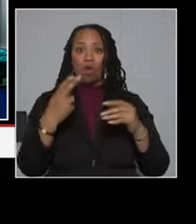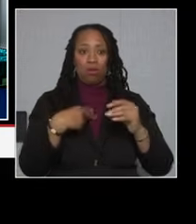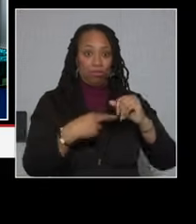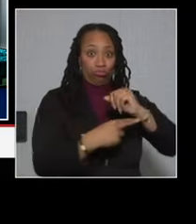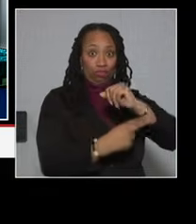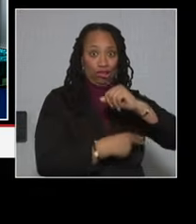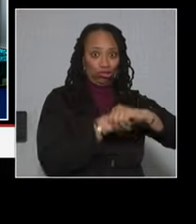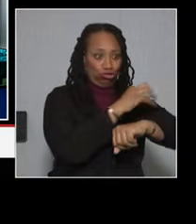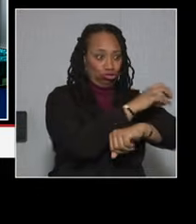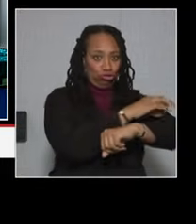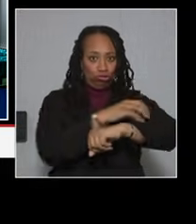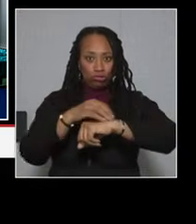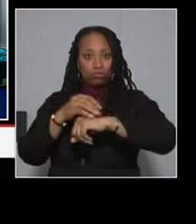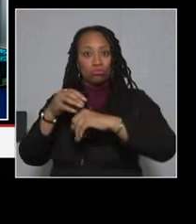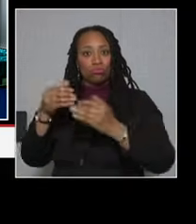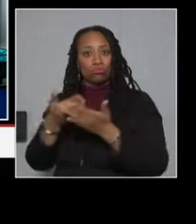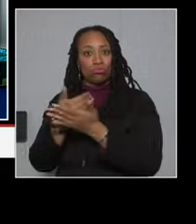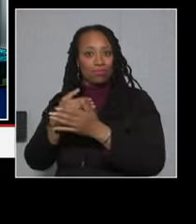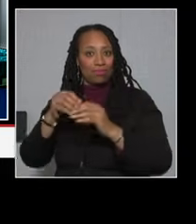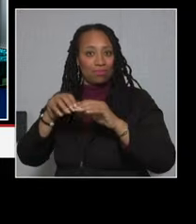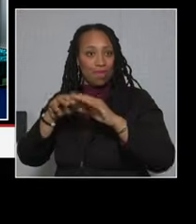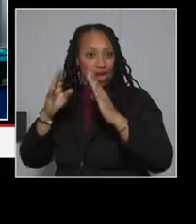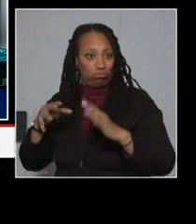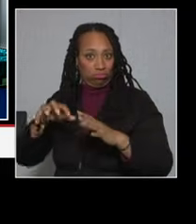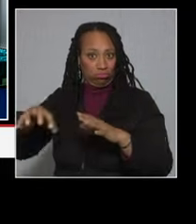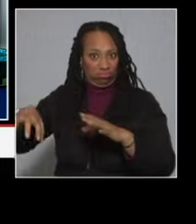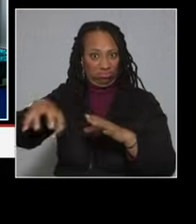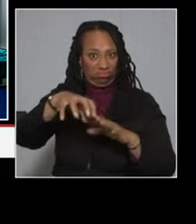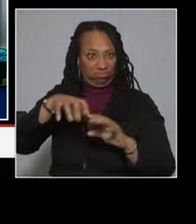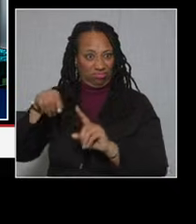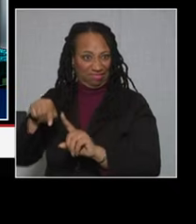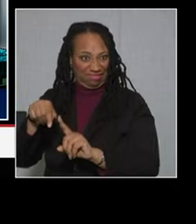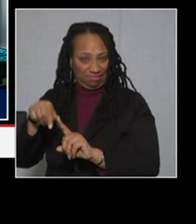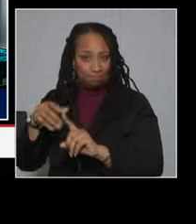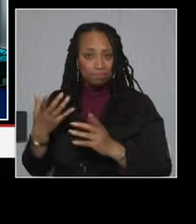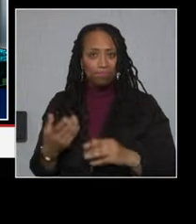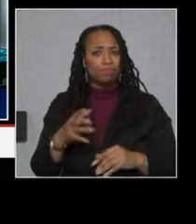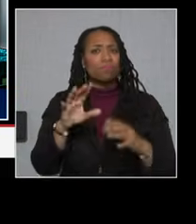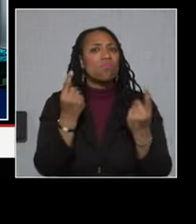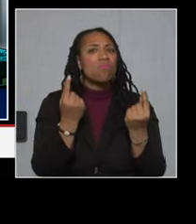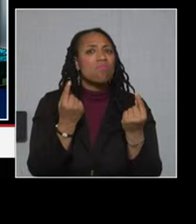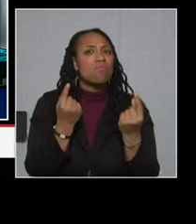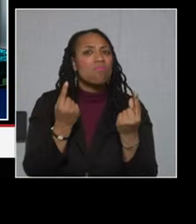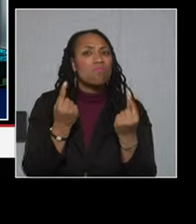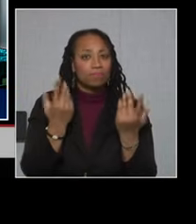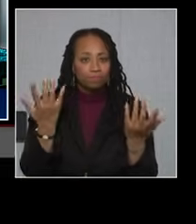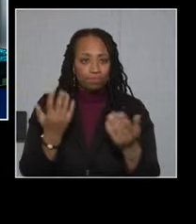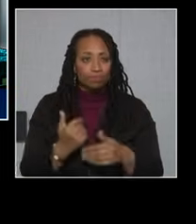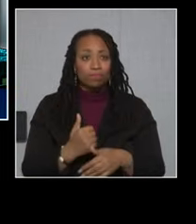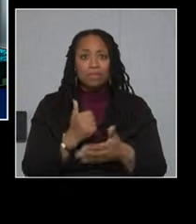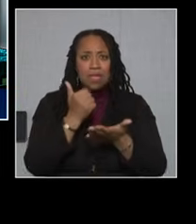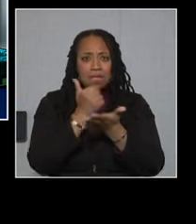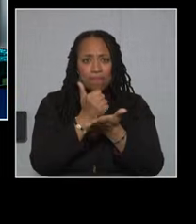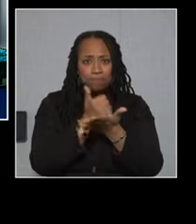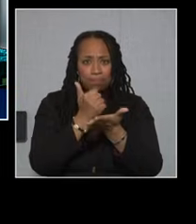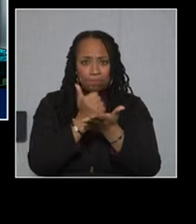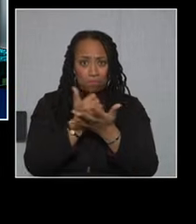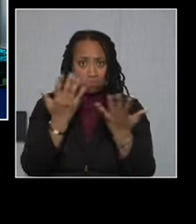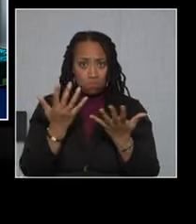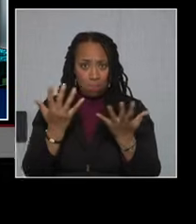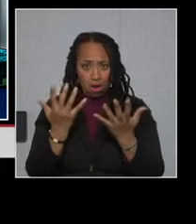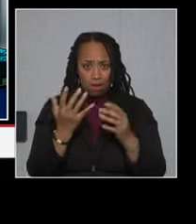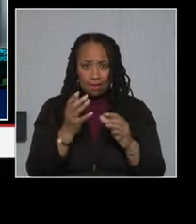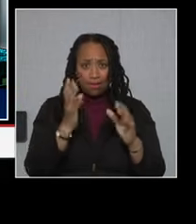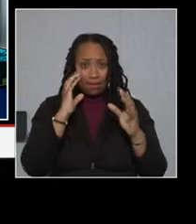area. This is a critical part of how we drive down homelessness and drive down our unsheltered population. So what makes this unique?